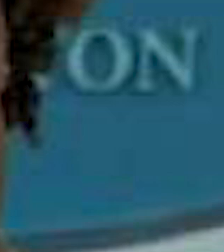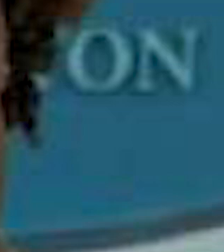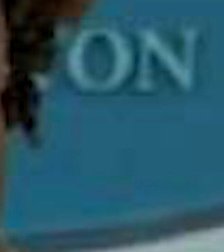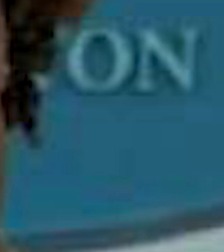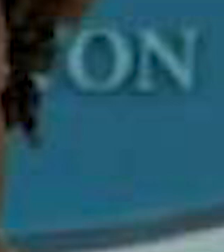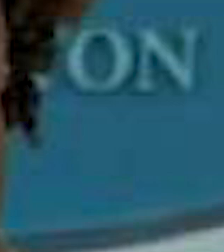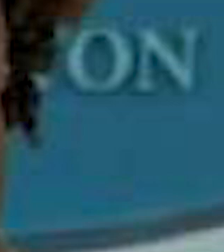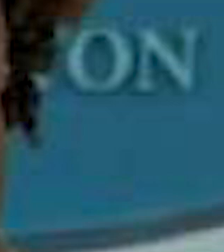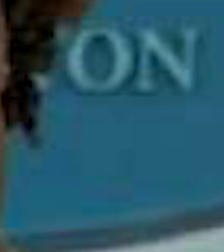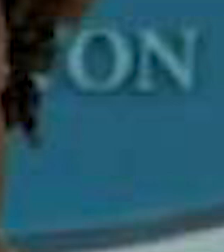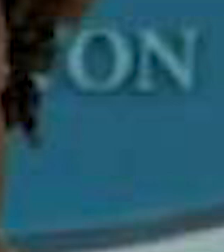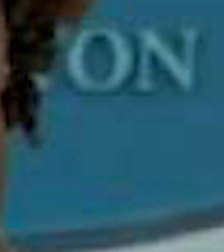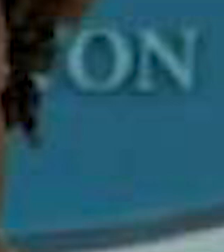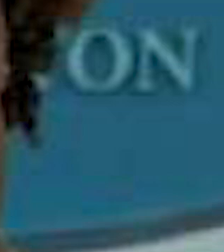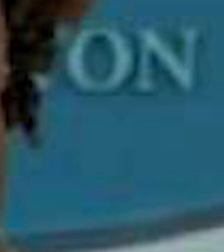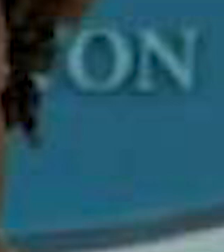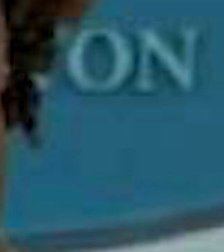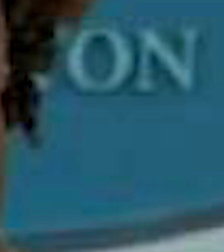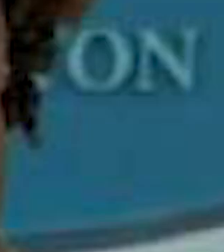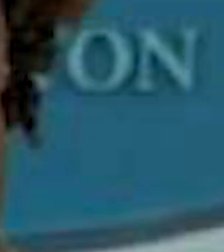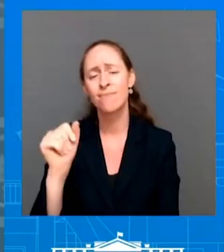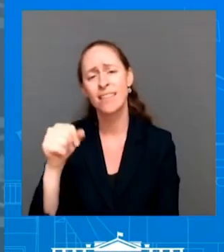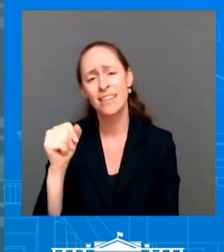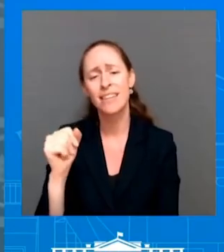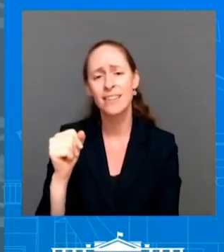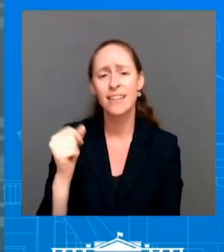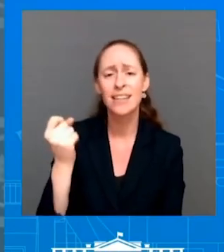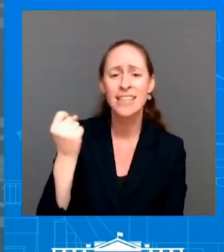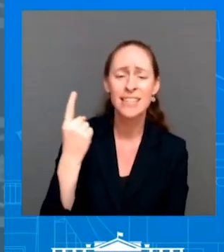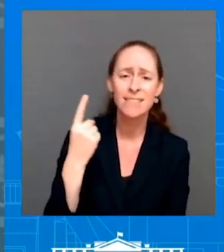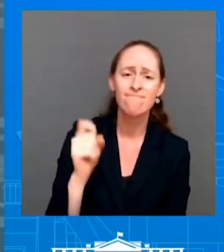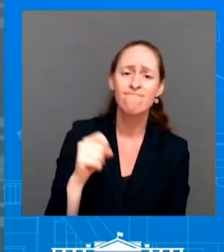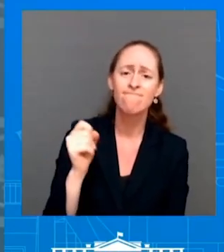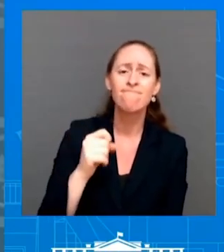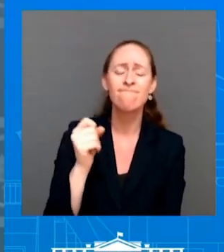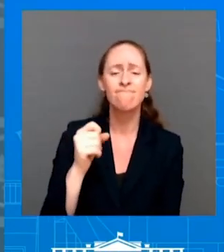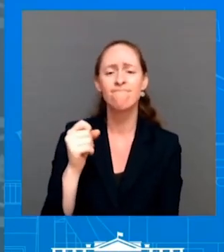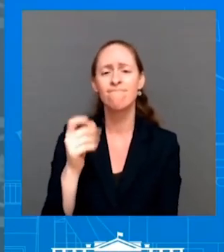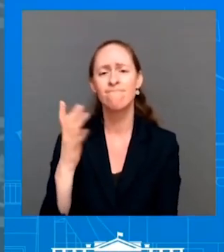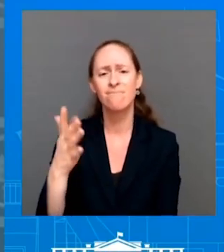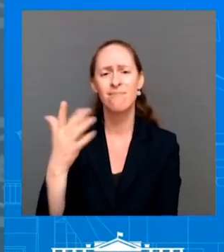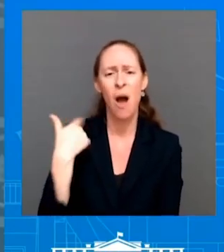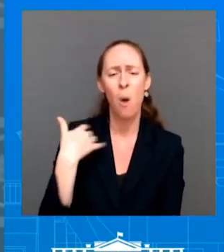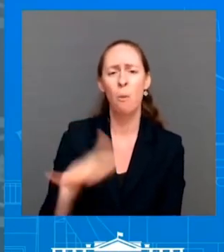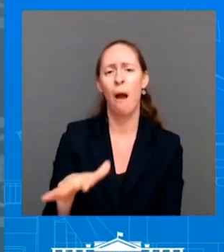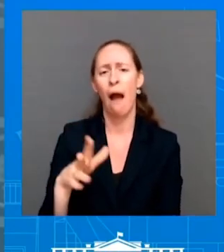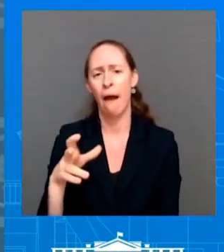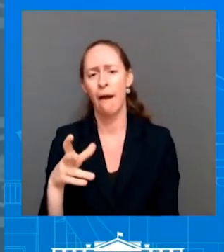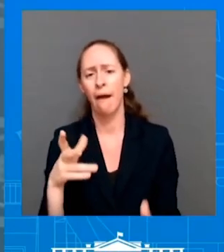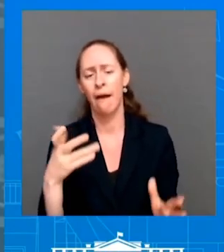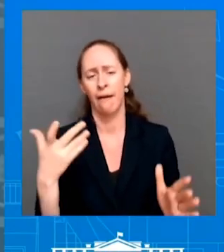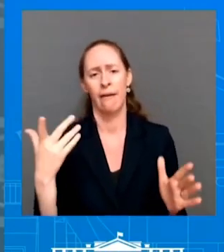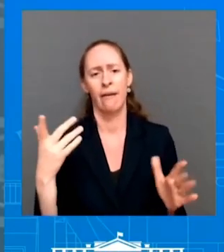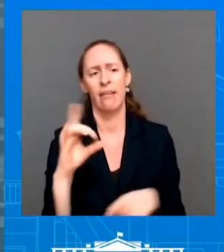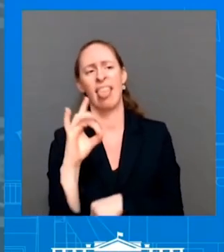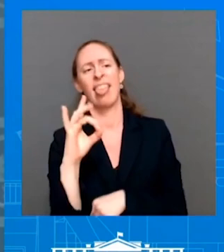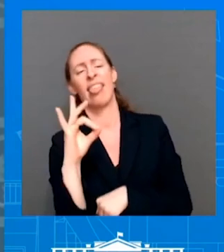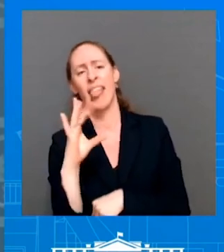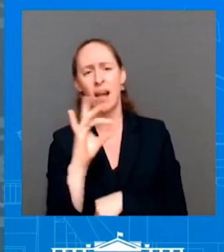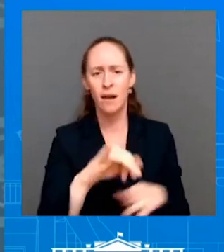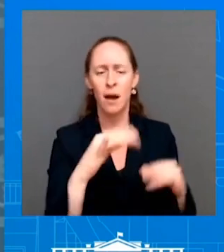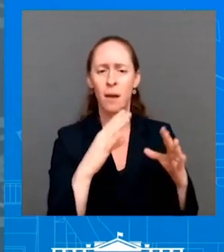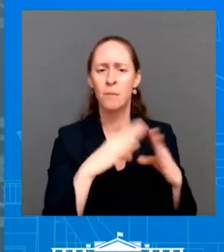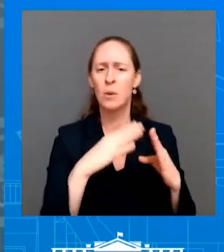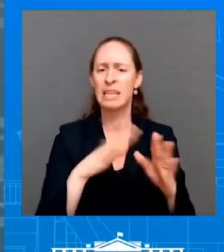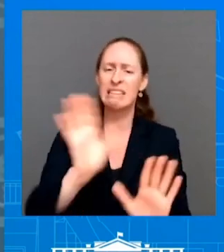spread so as to not hurt the feelings of our protected class. And so that is also important for us. Look, the president's going